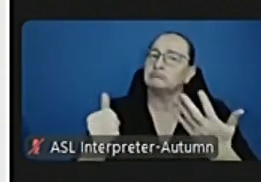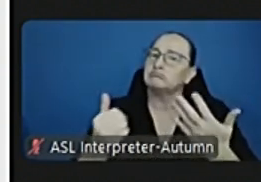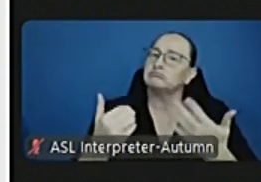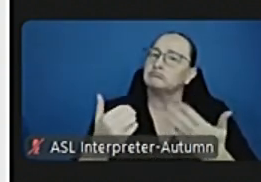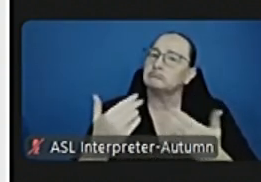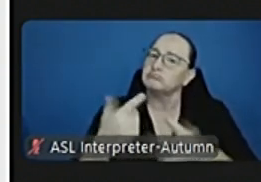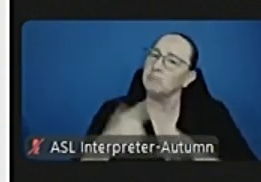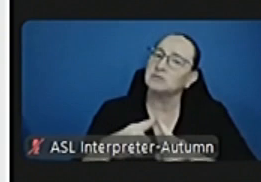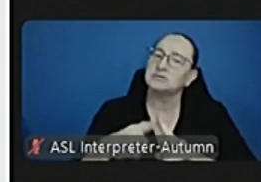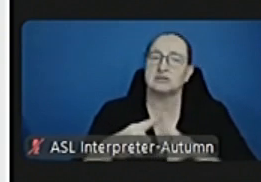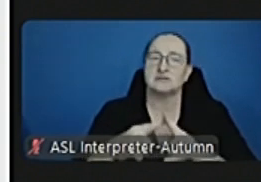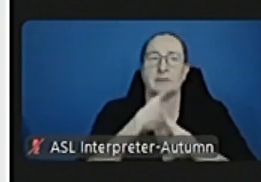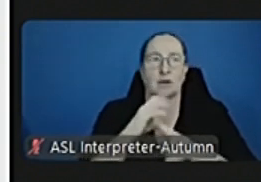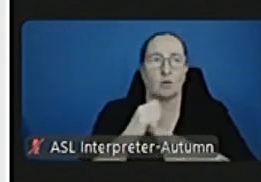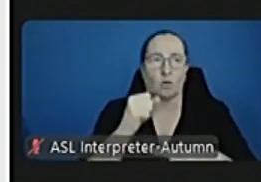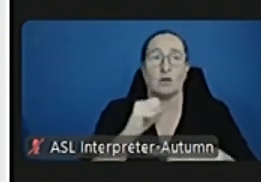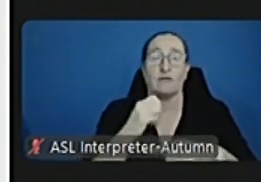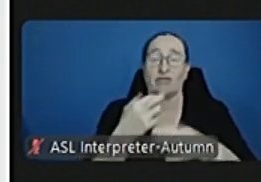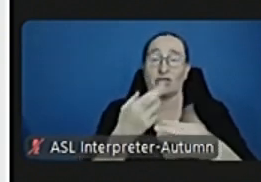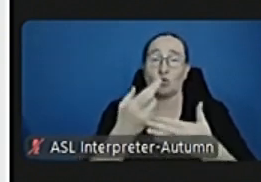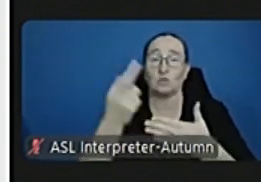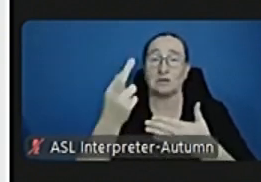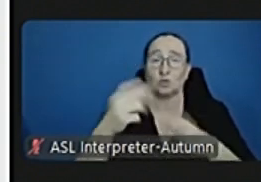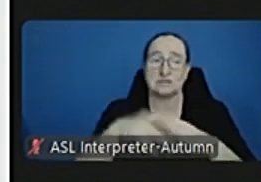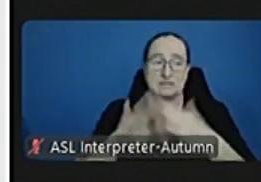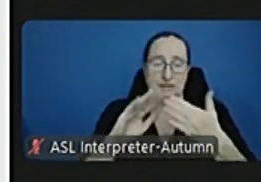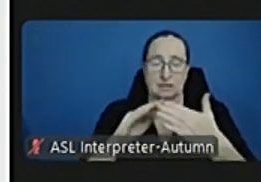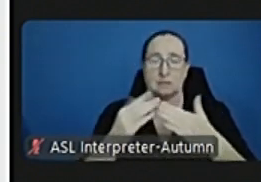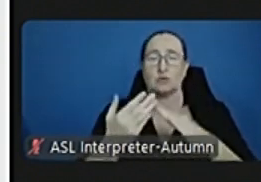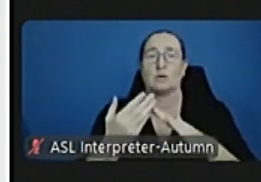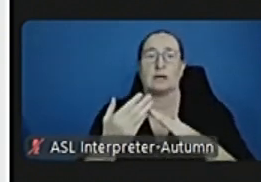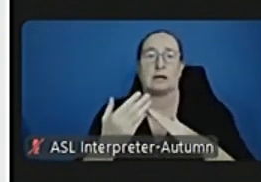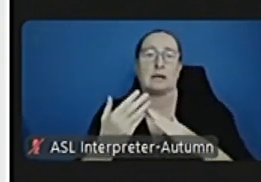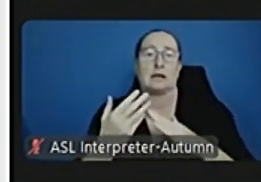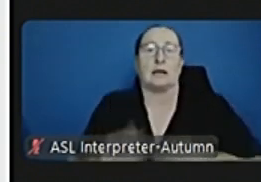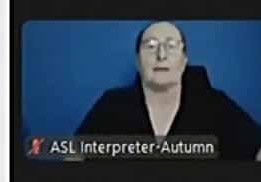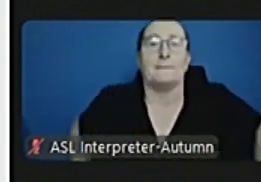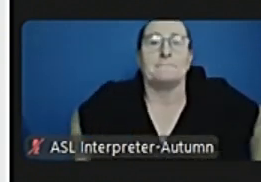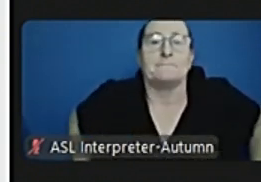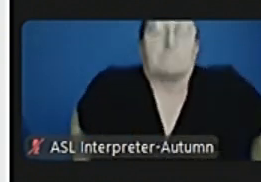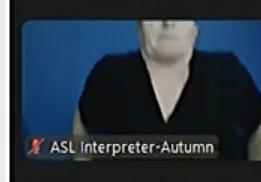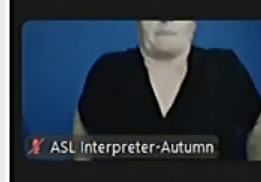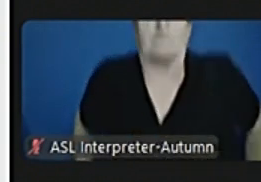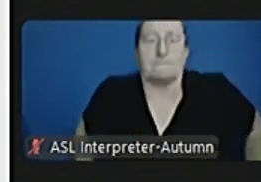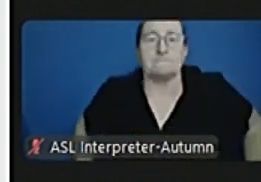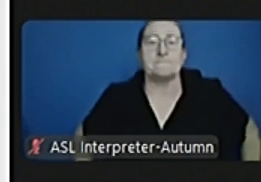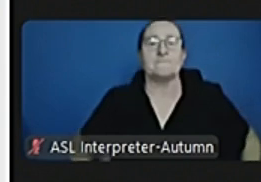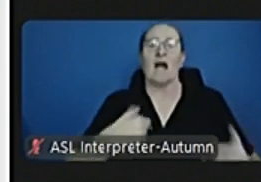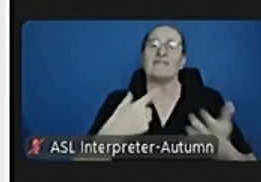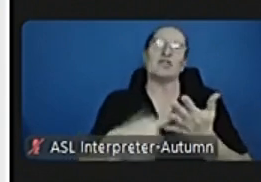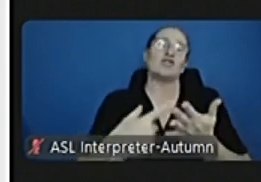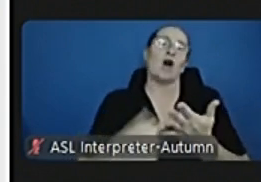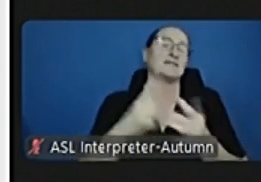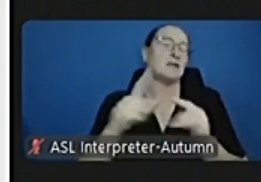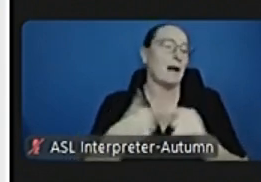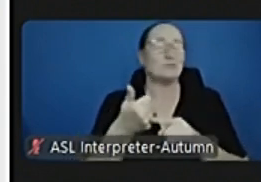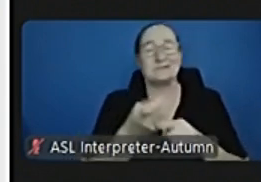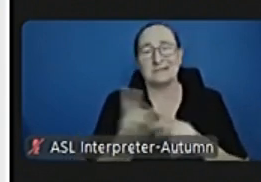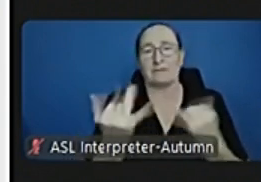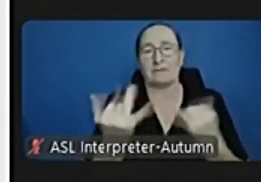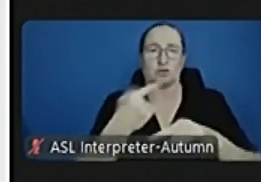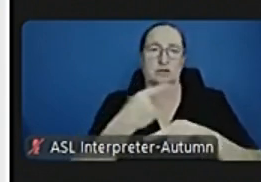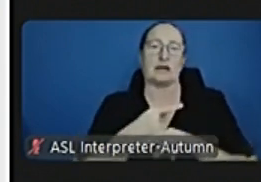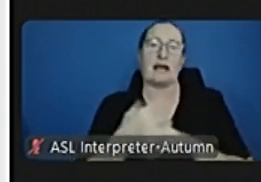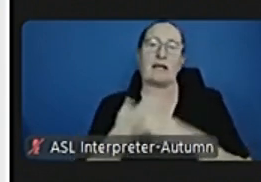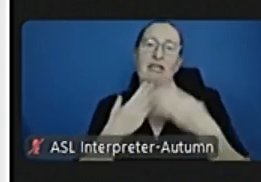again, what are those resources in the community that you've been exposed to? Several of them today. And thank you for